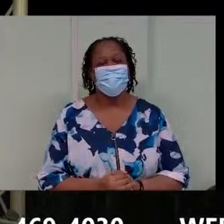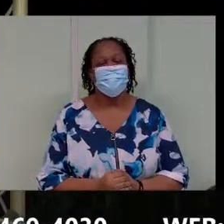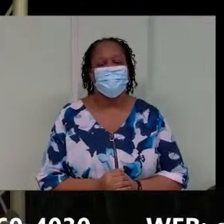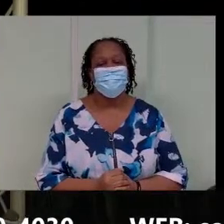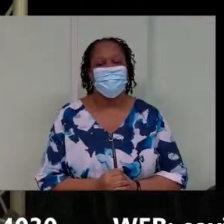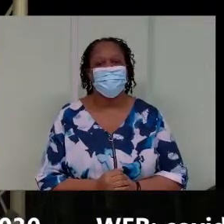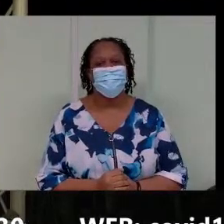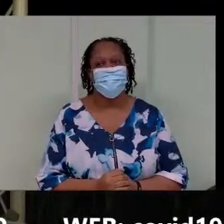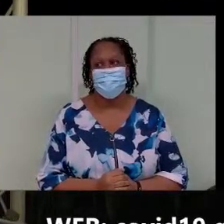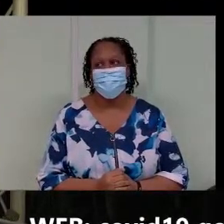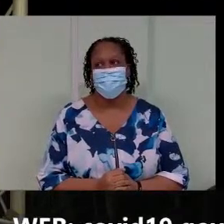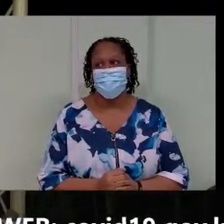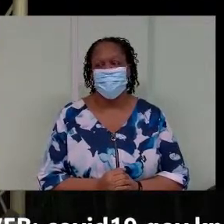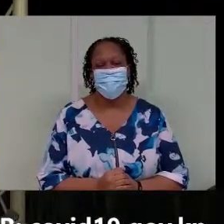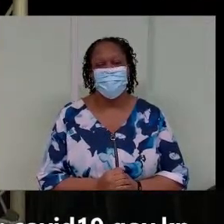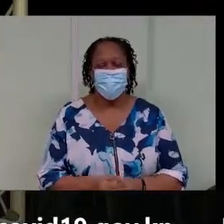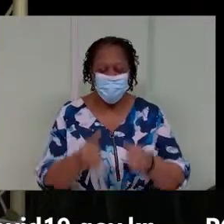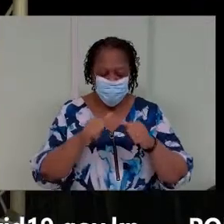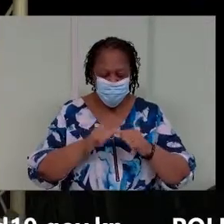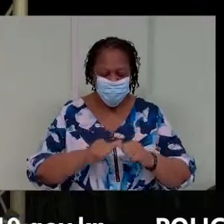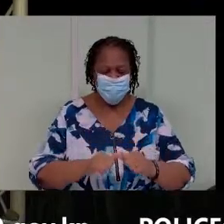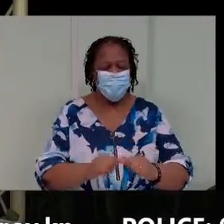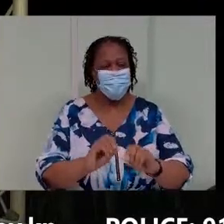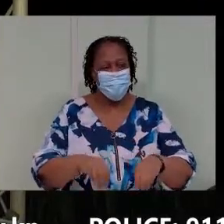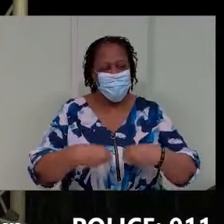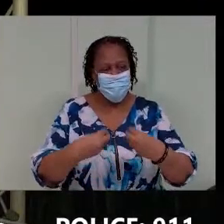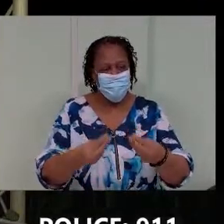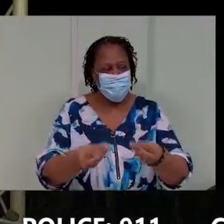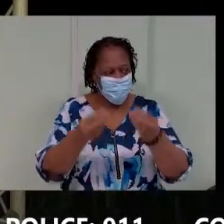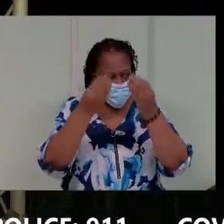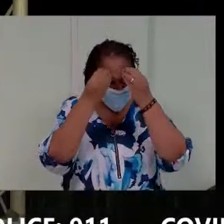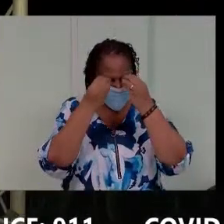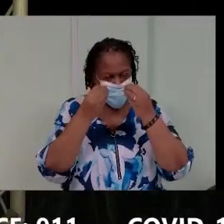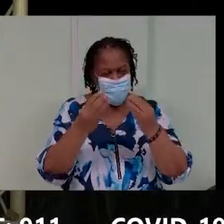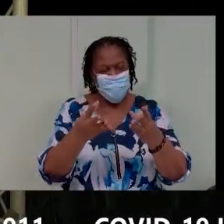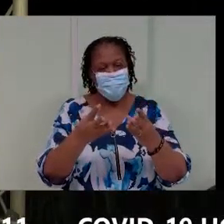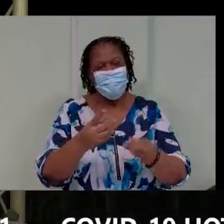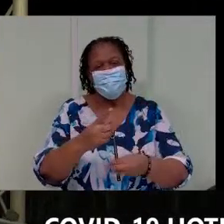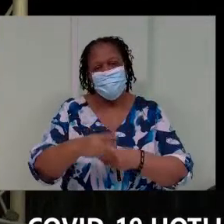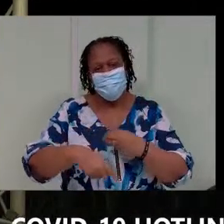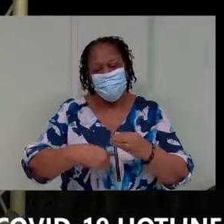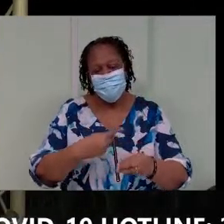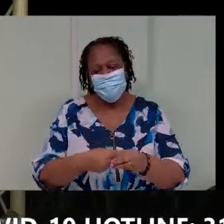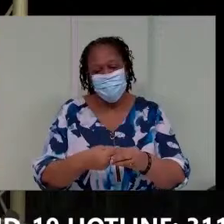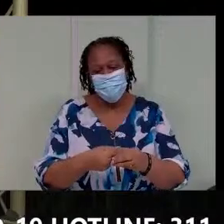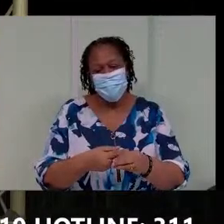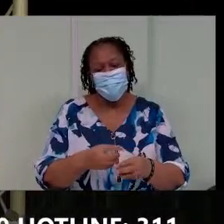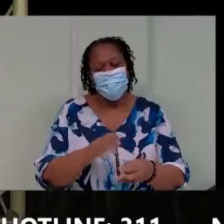continue to provide you information with respect to the